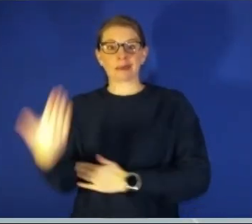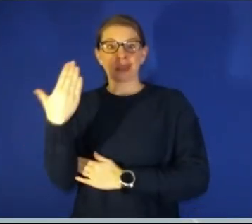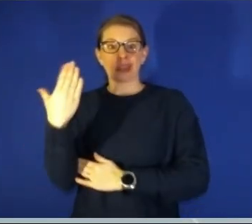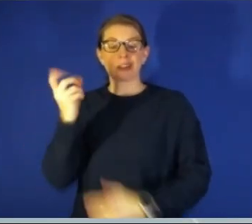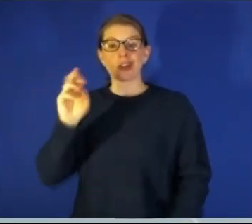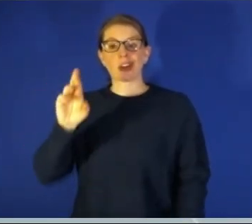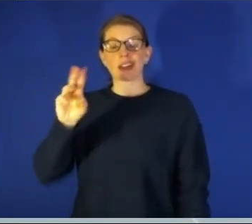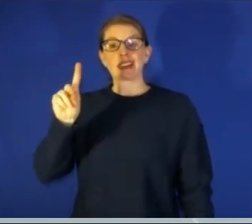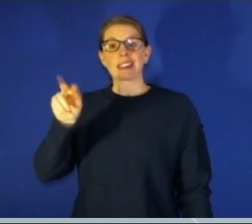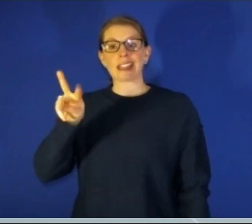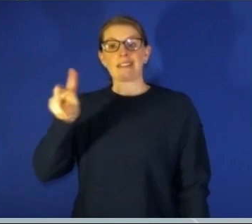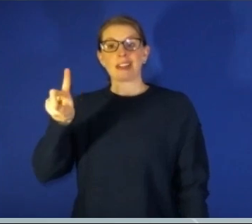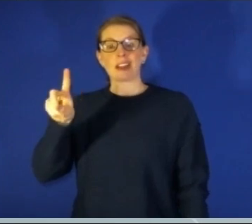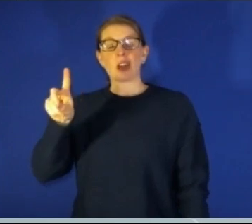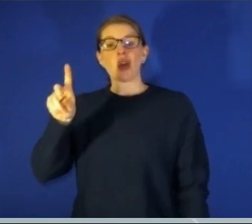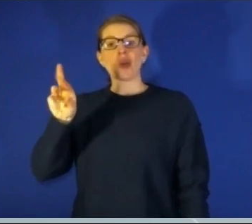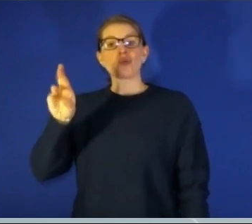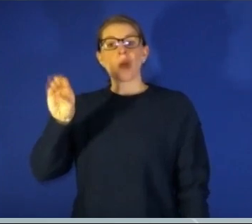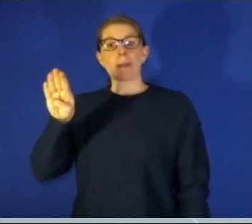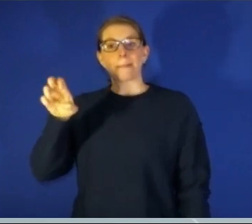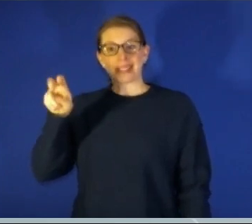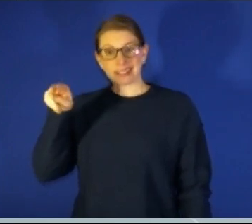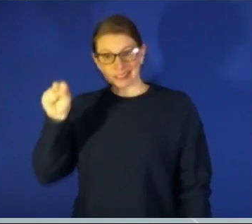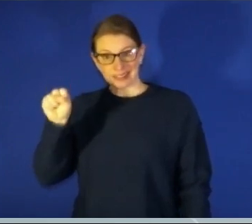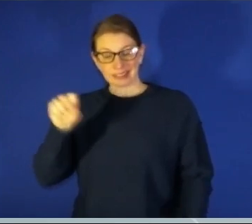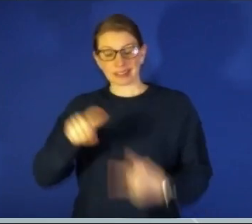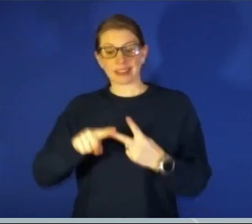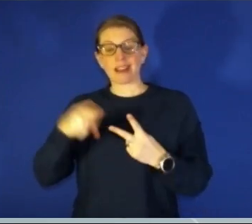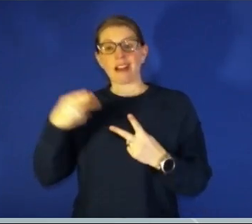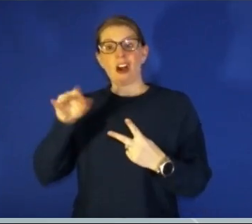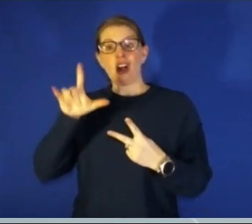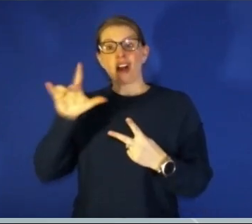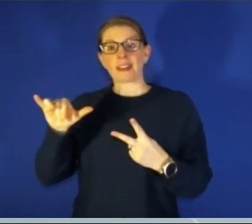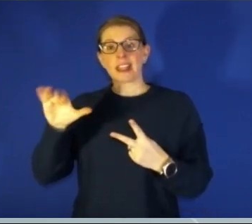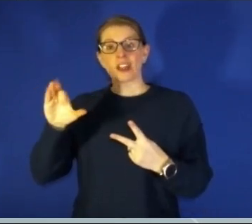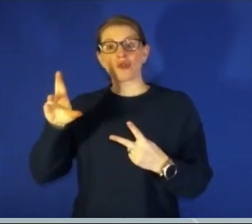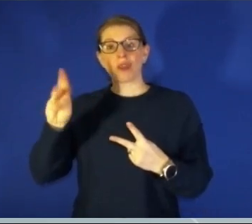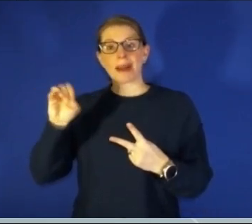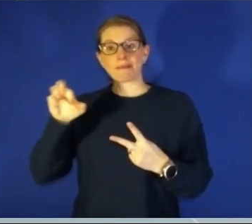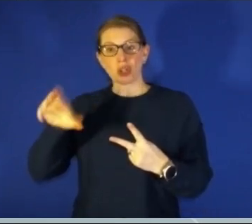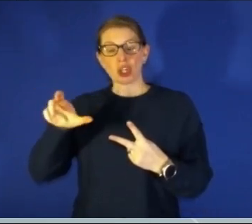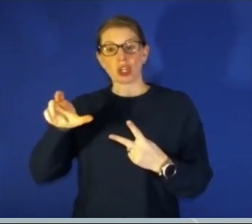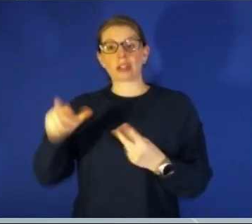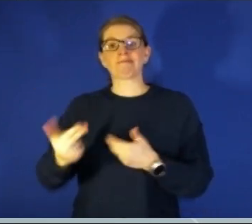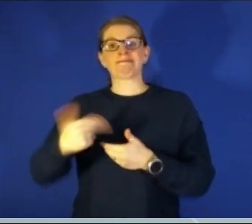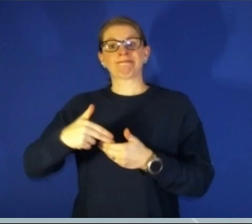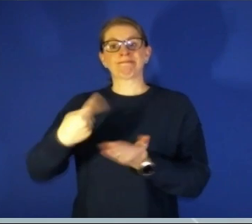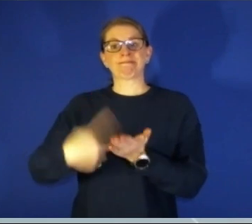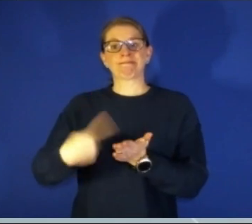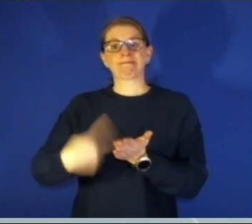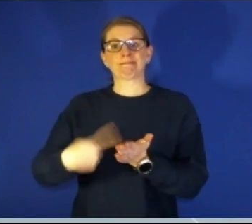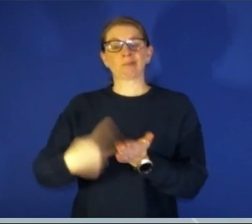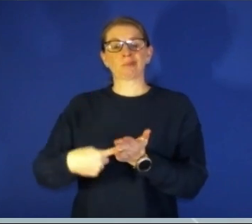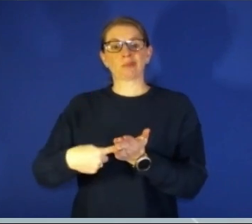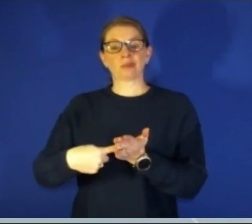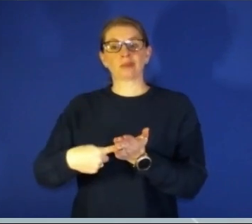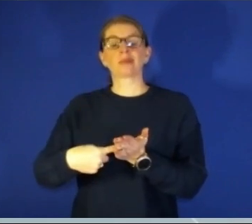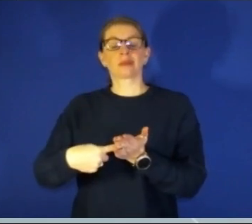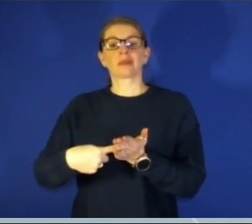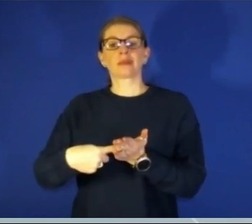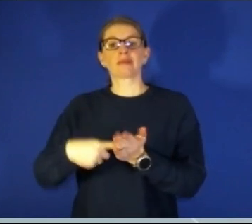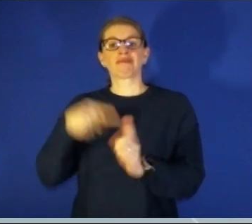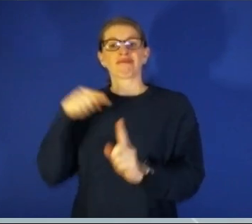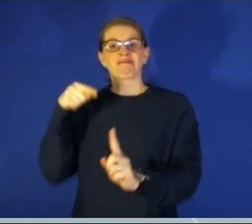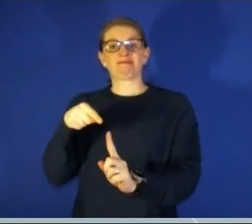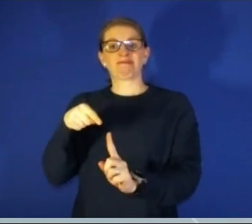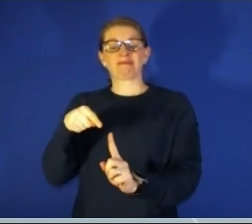director of the KU Diabetes Institute, and Holly Kramer, a pediatric nurse practitioner, they will both be with us today to talk about this growing